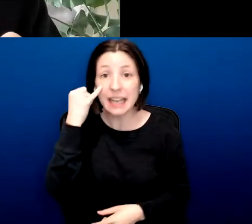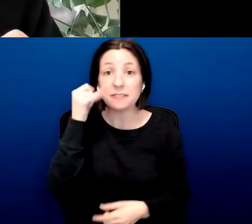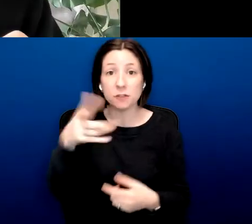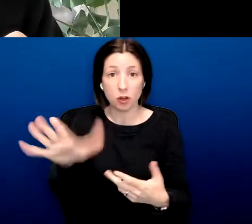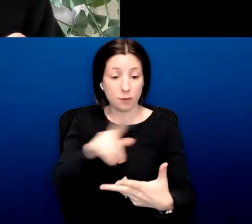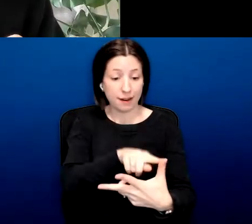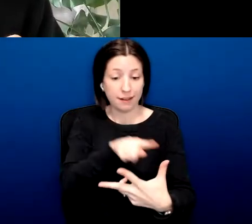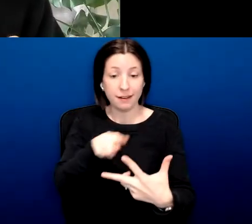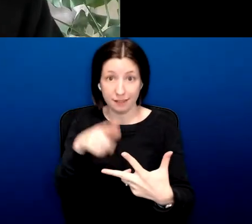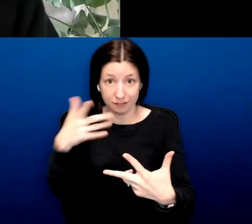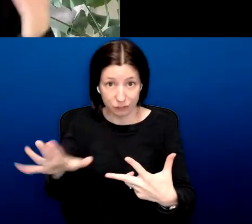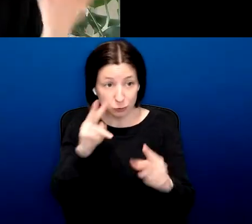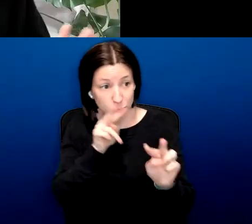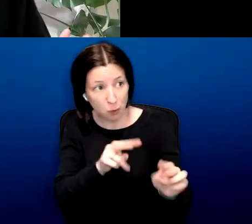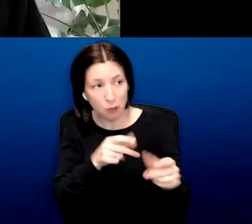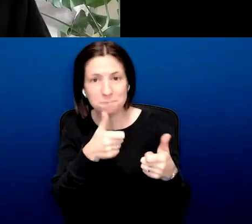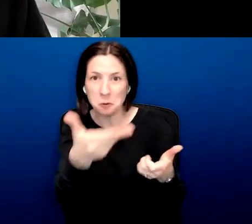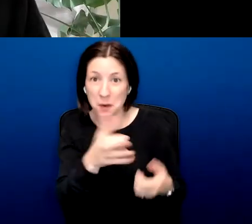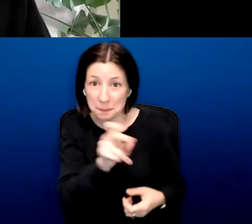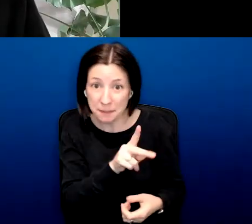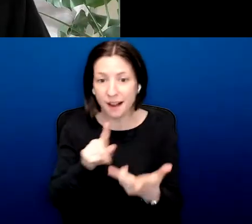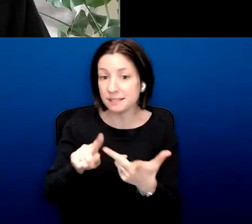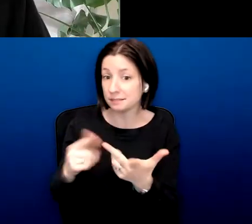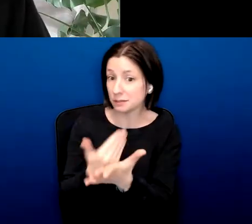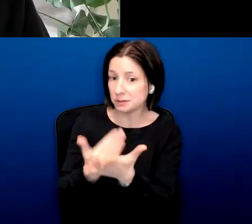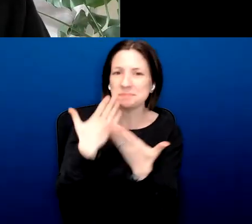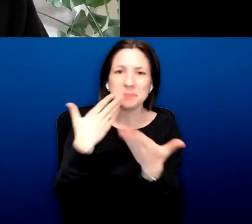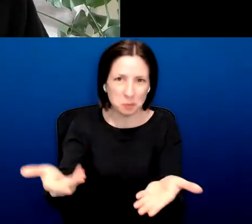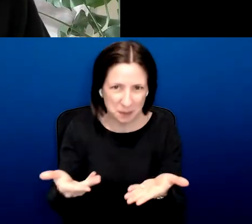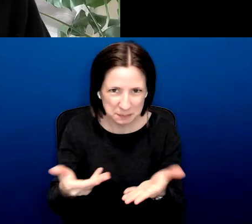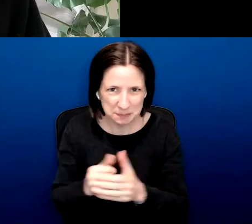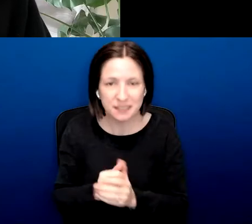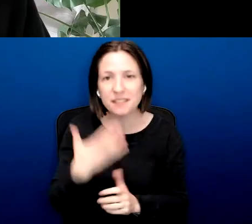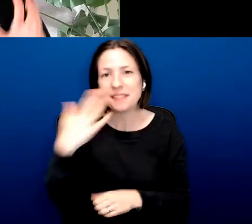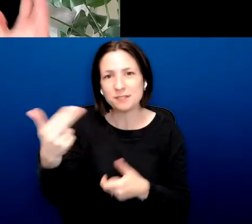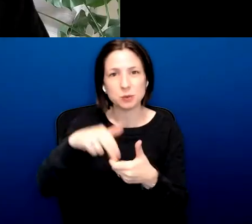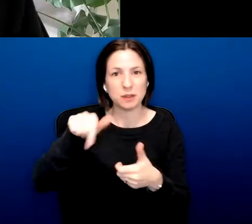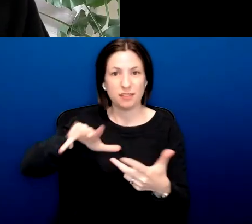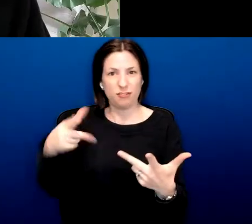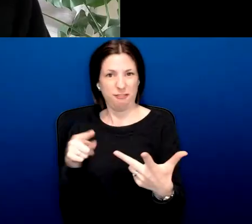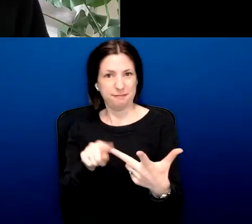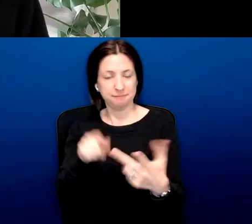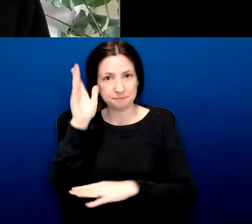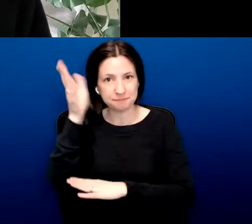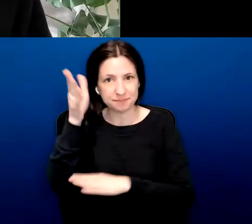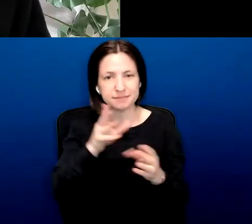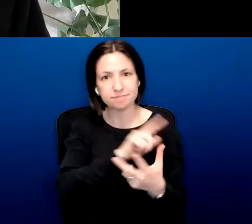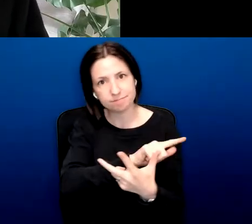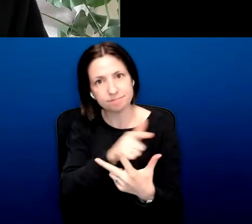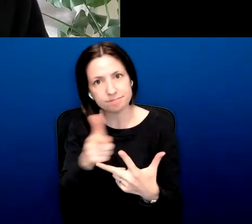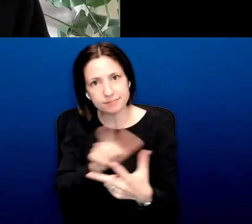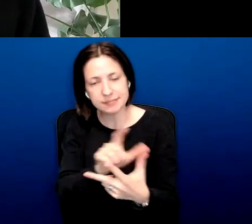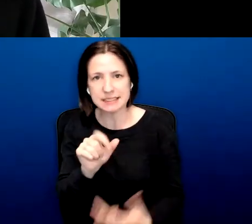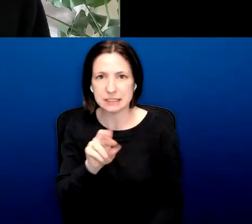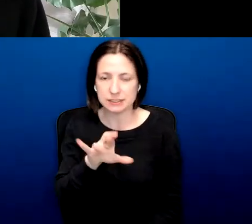welcome back. So thank you so much for coming again to our third speaker series session. Before we begin, I will go over just a